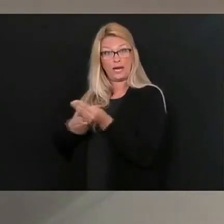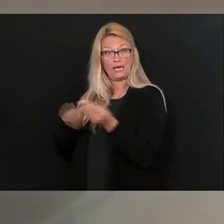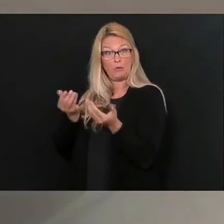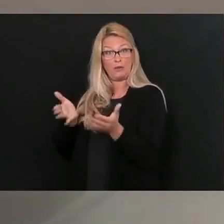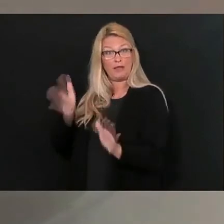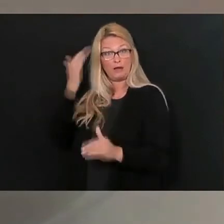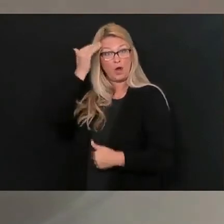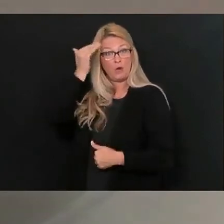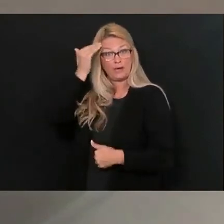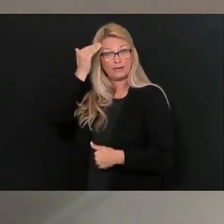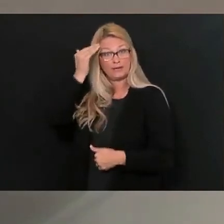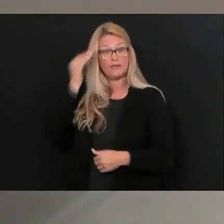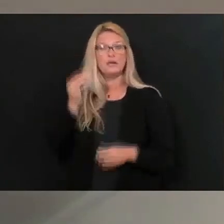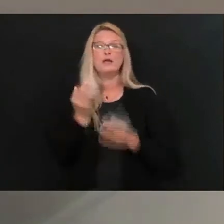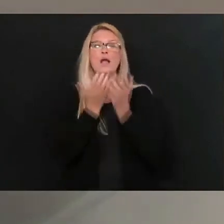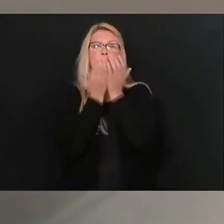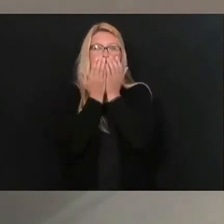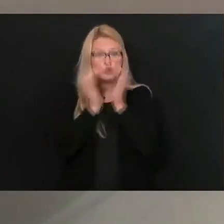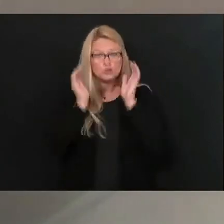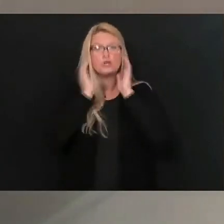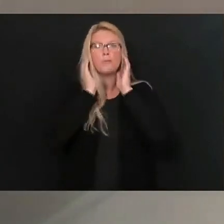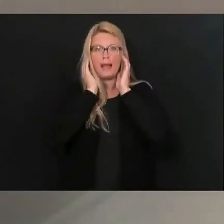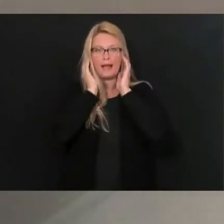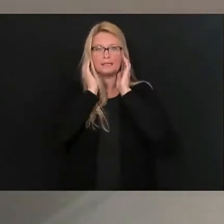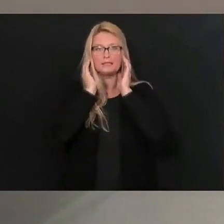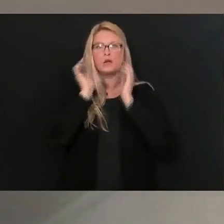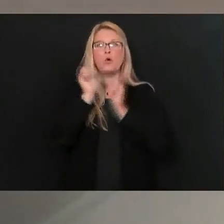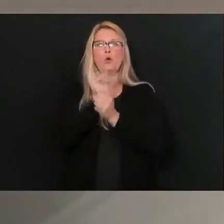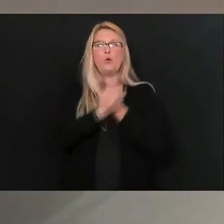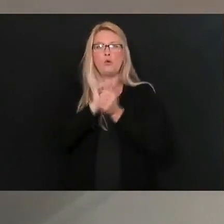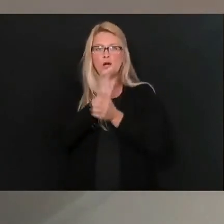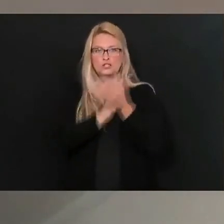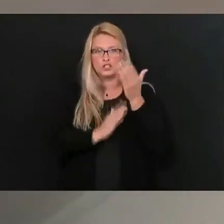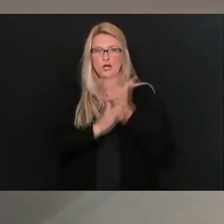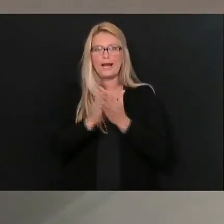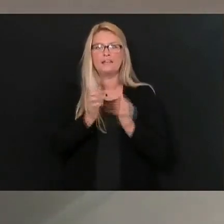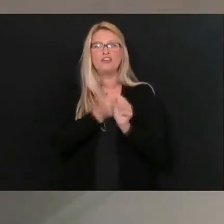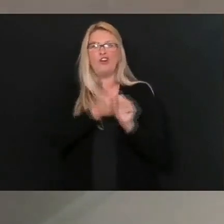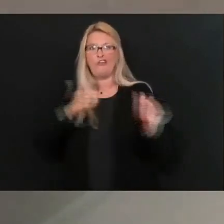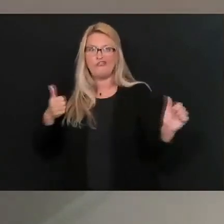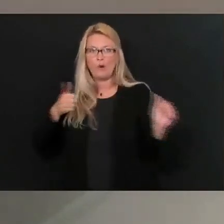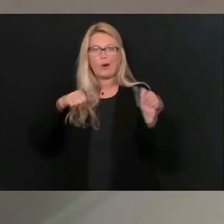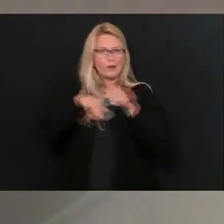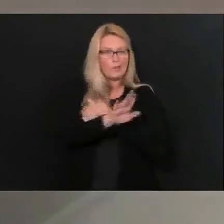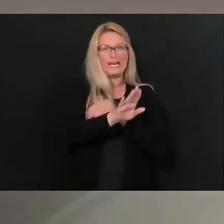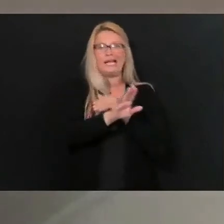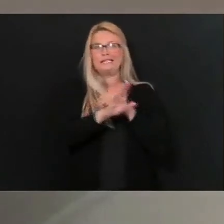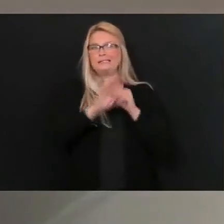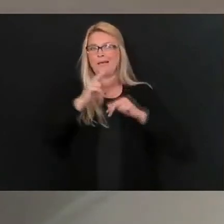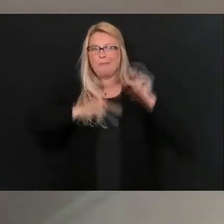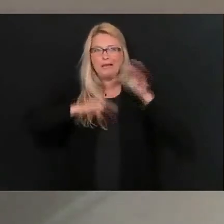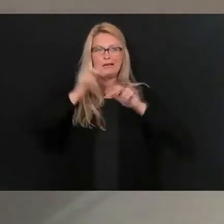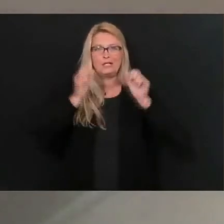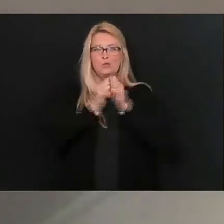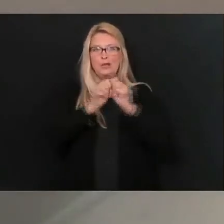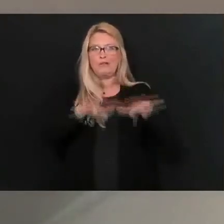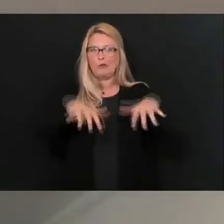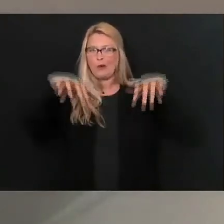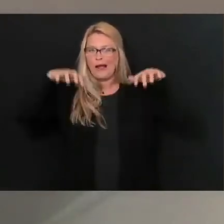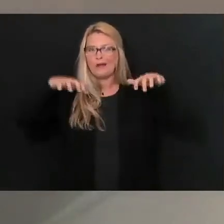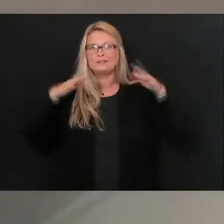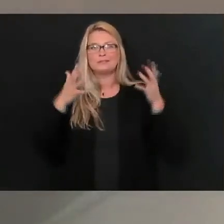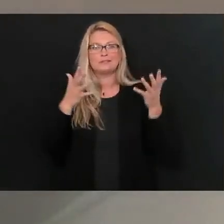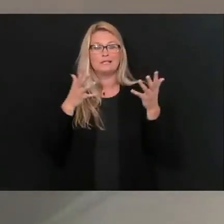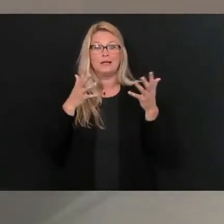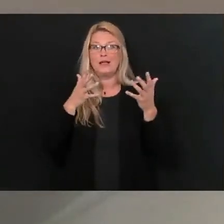mask, we physically distance, we wash our hands, we avoid indoor places, we avoid crowds, and we avoid constant contact to people we don't